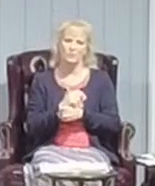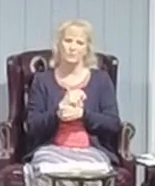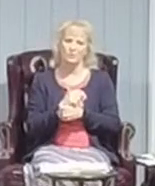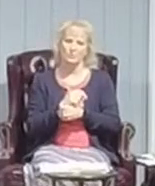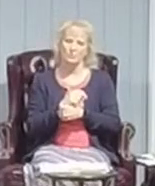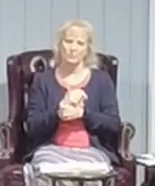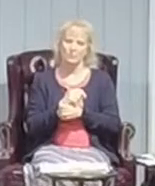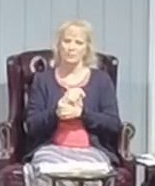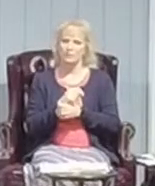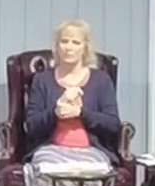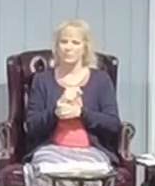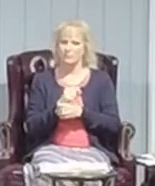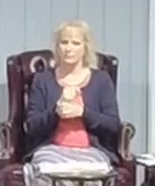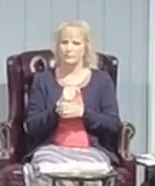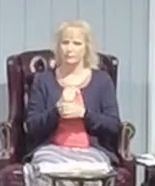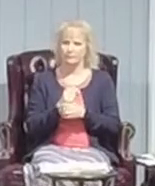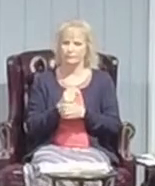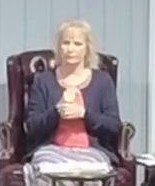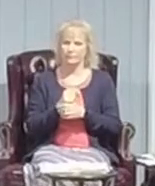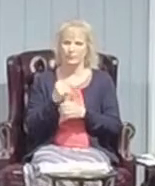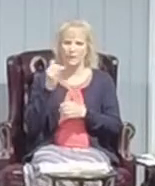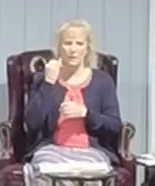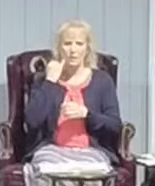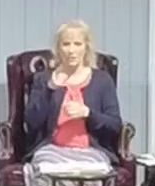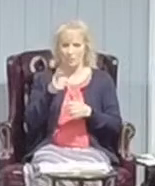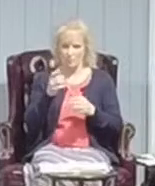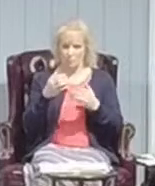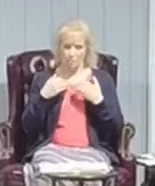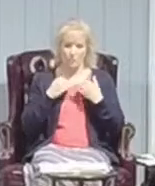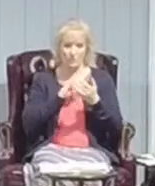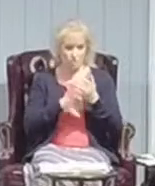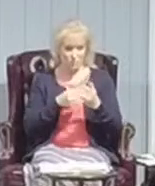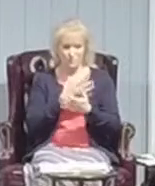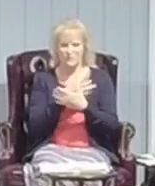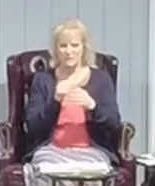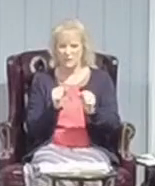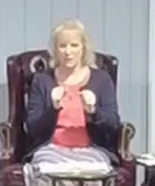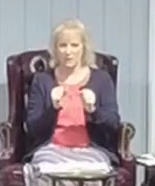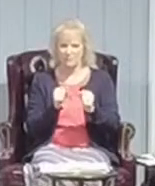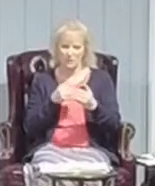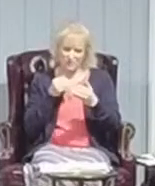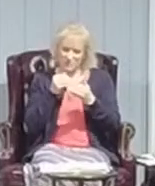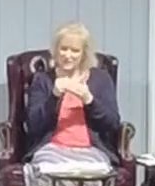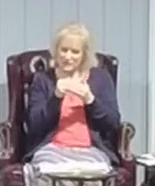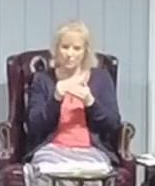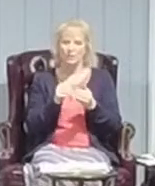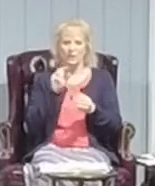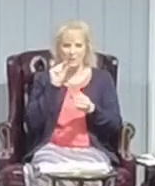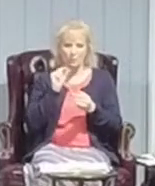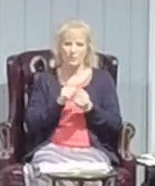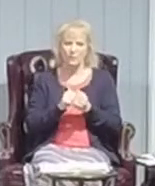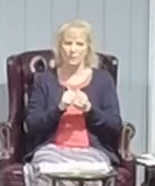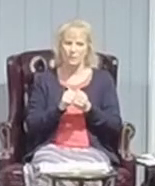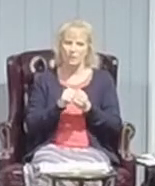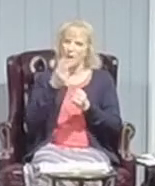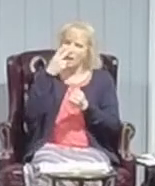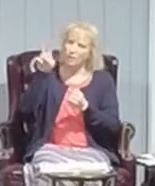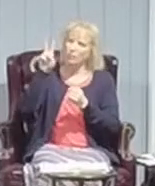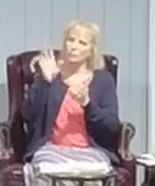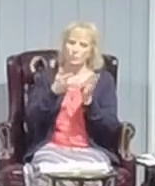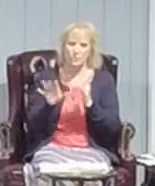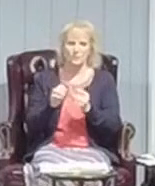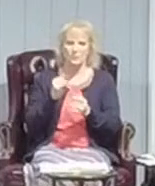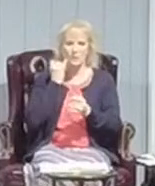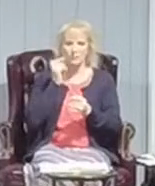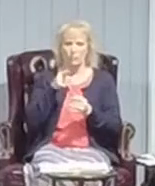Everything we need in one. You know what? If you have just been saved a short time, you know what? You need to look unto Jesus.